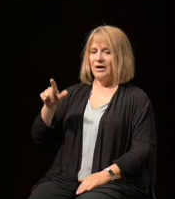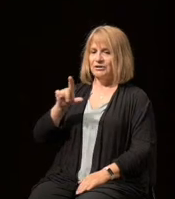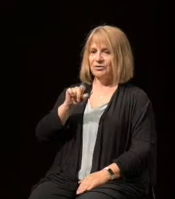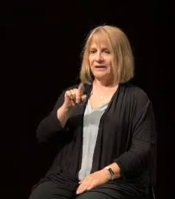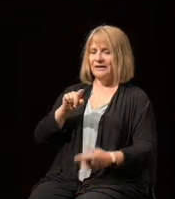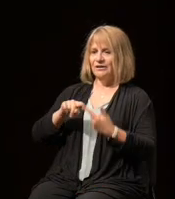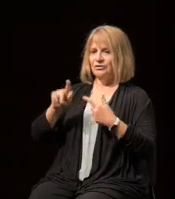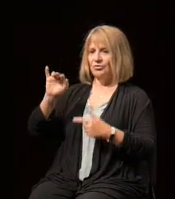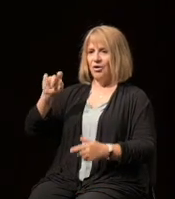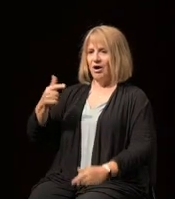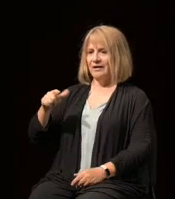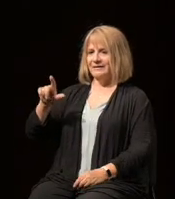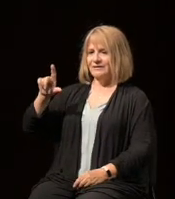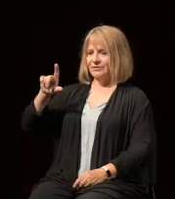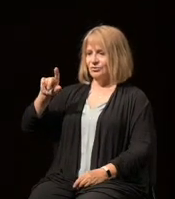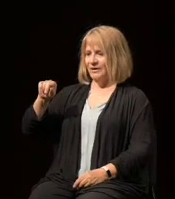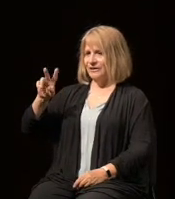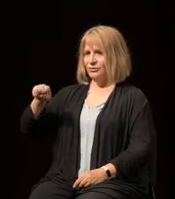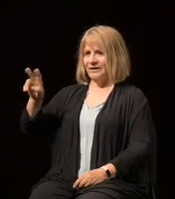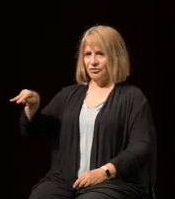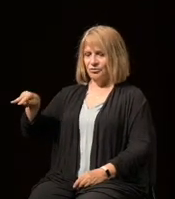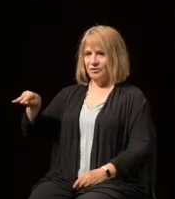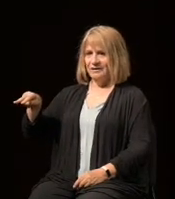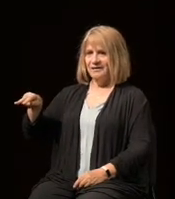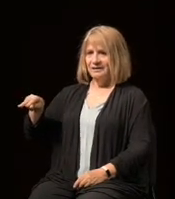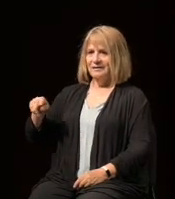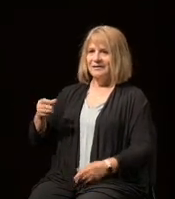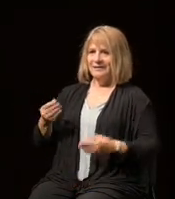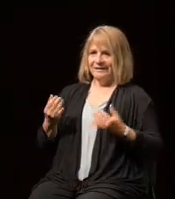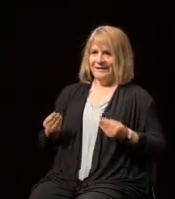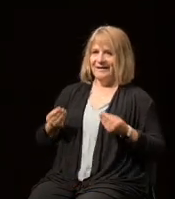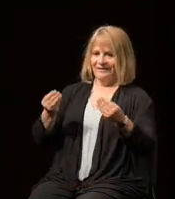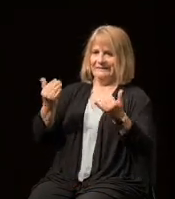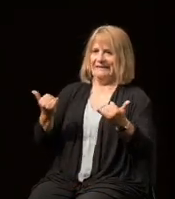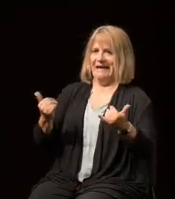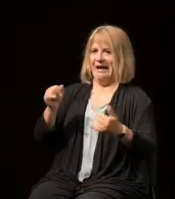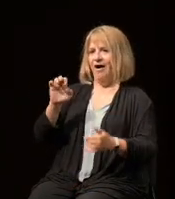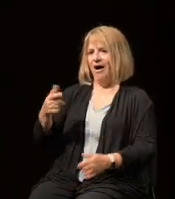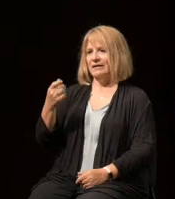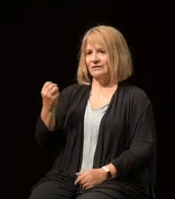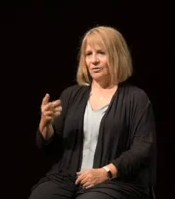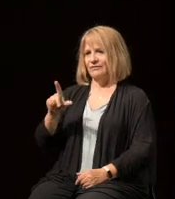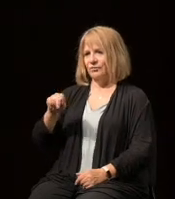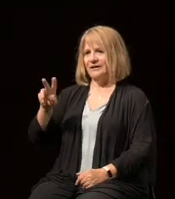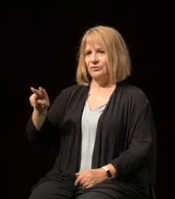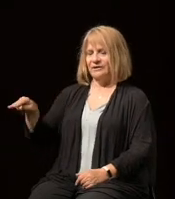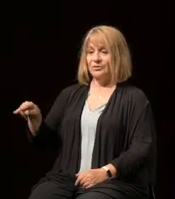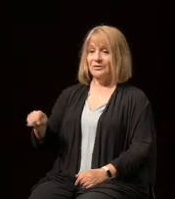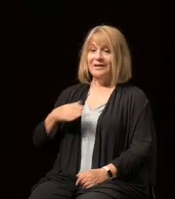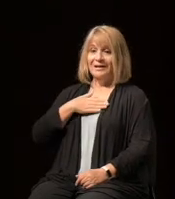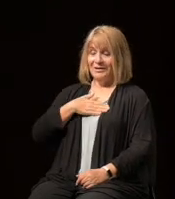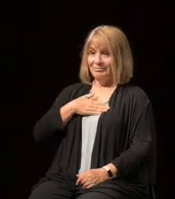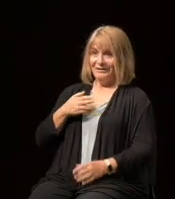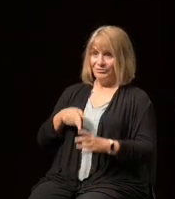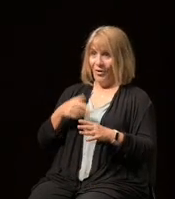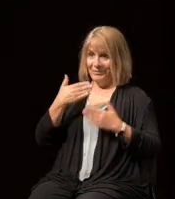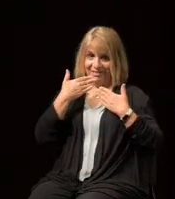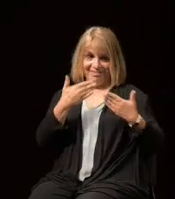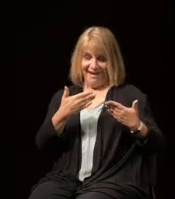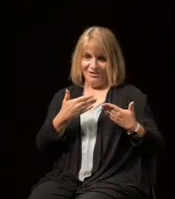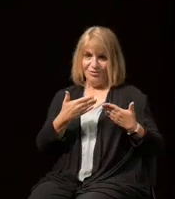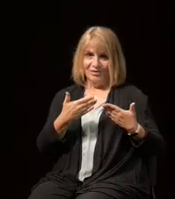to August 2022, given this day, August 12th, 2022. Please join me in thanking